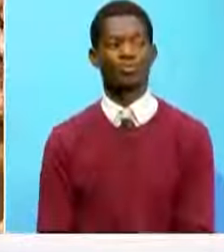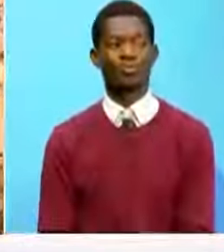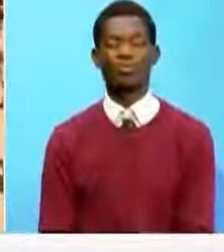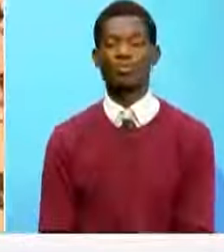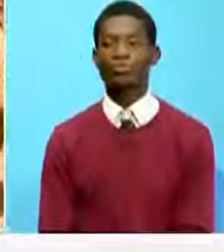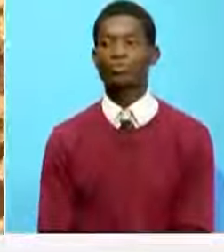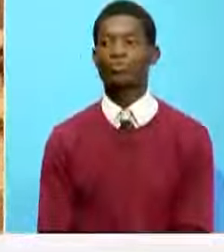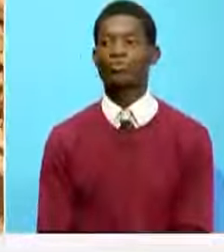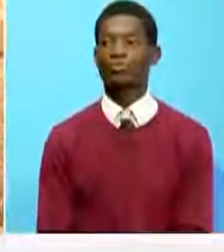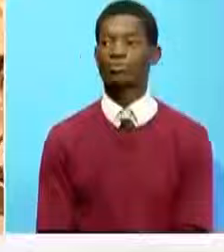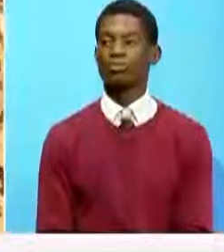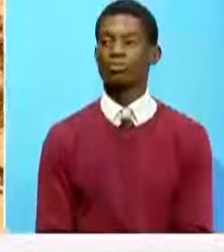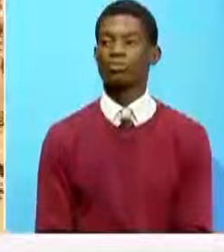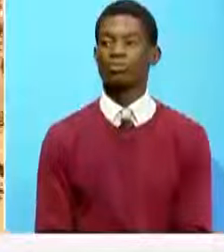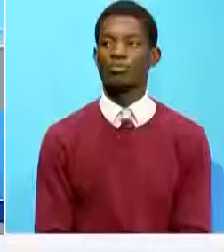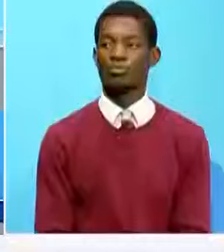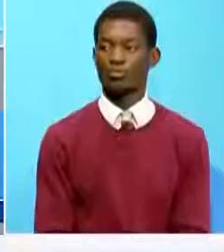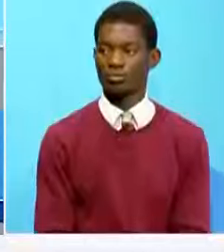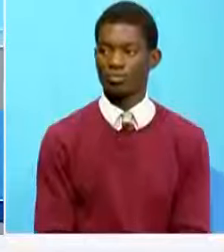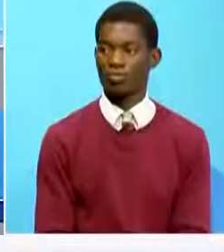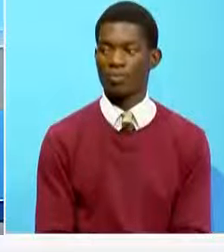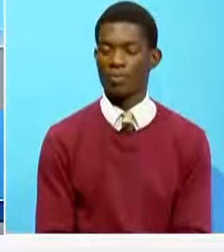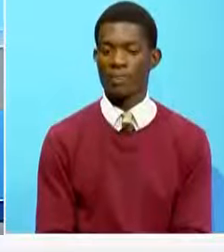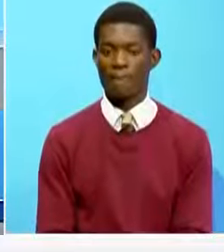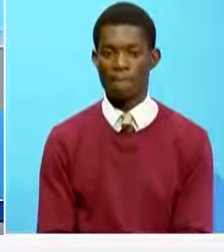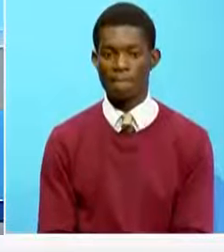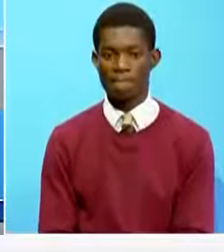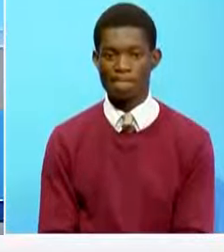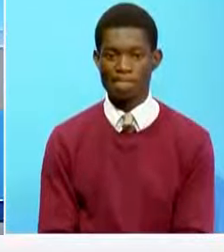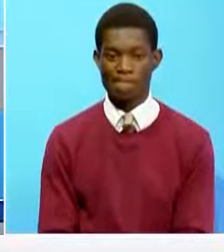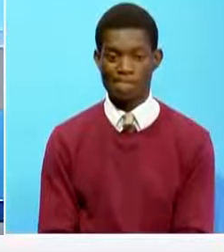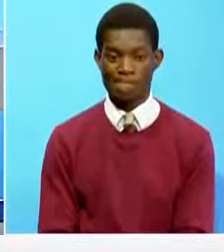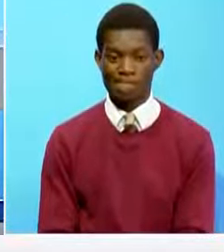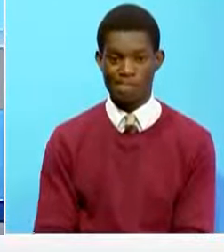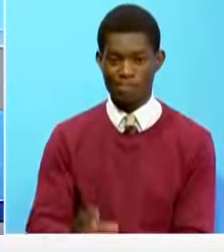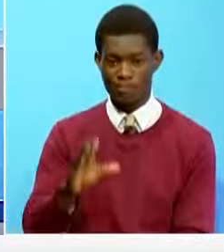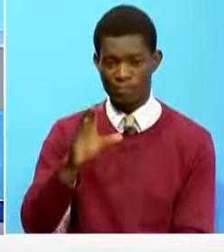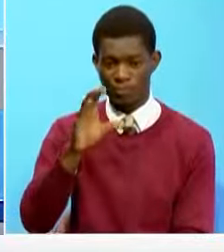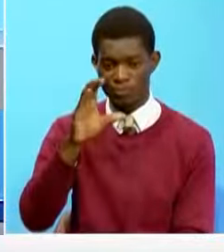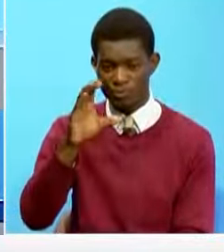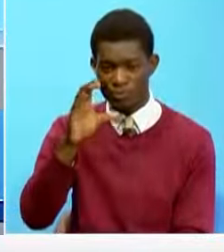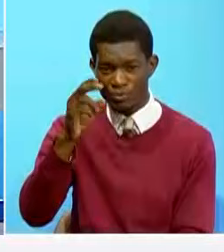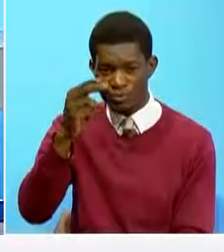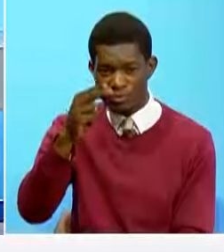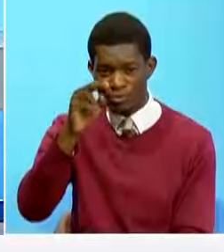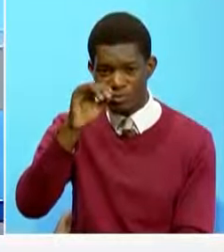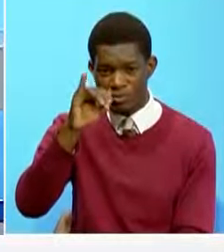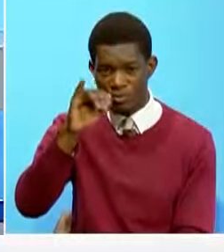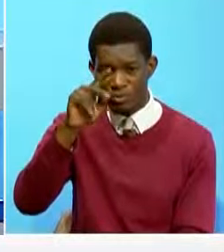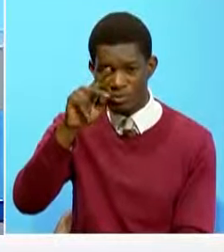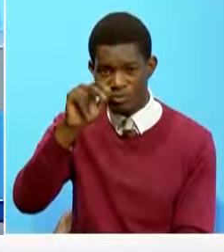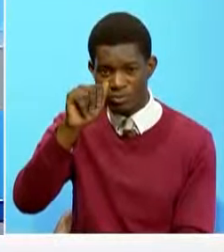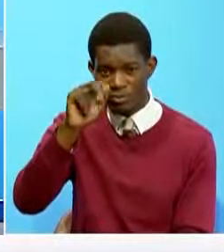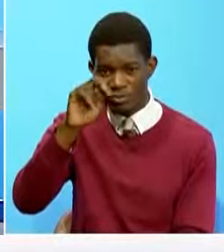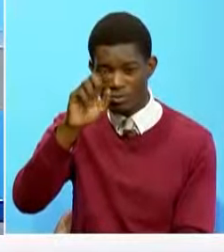Chipata District, Eastern Province. Also in the news, Chipangali District is by the end of this year set to have